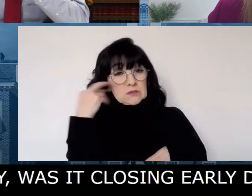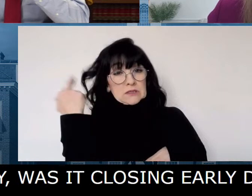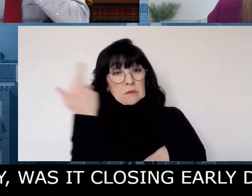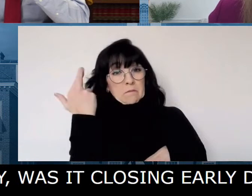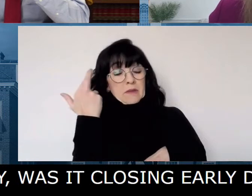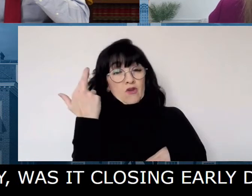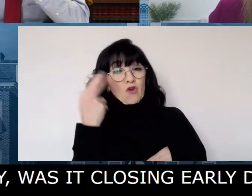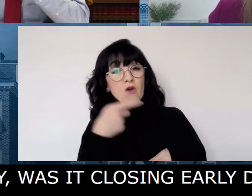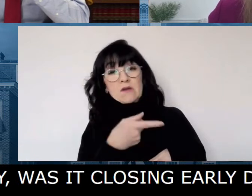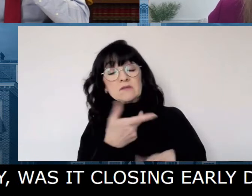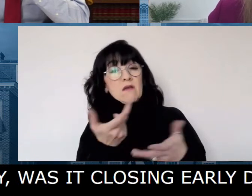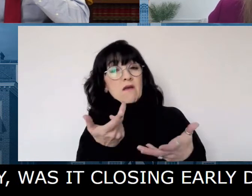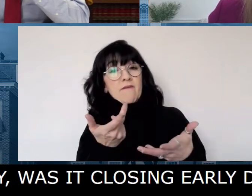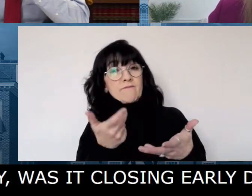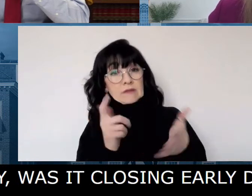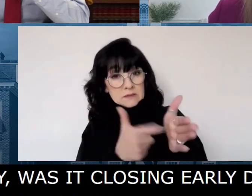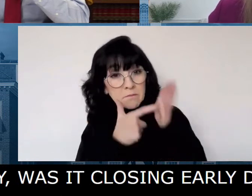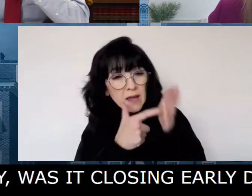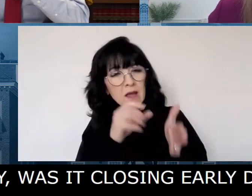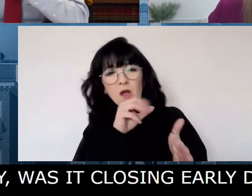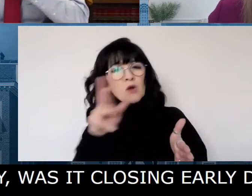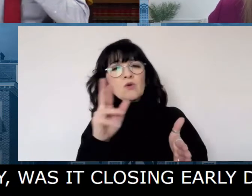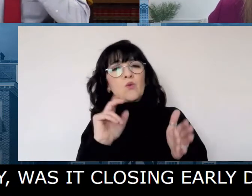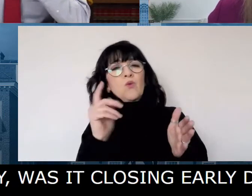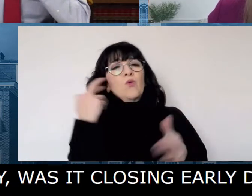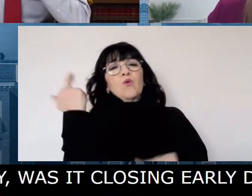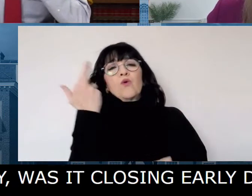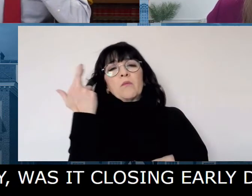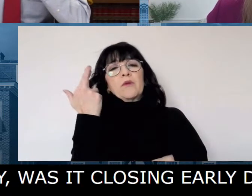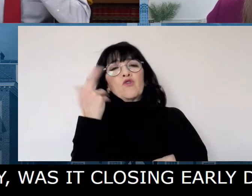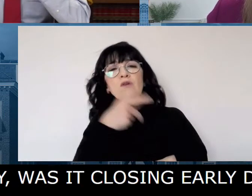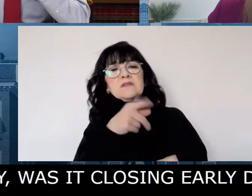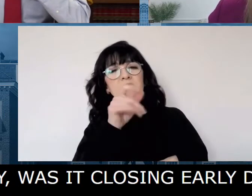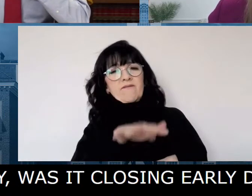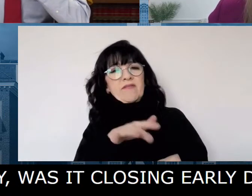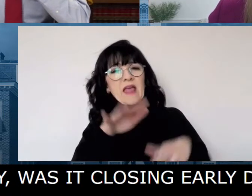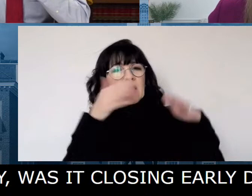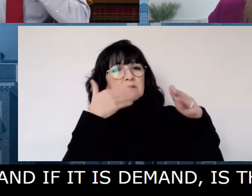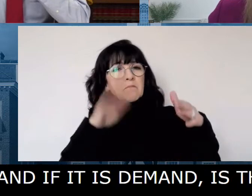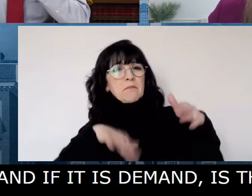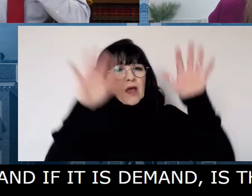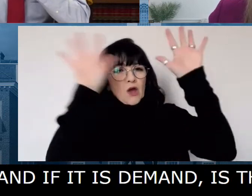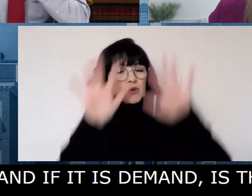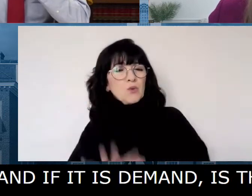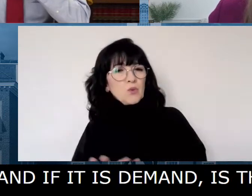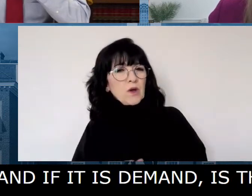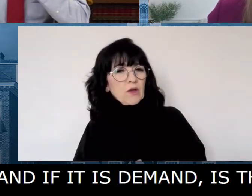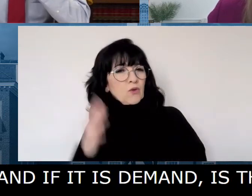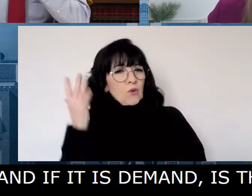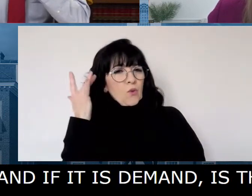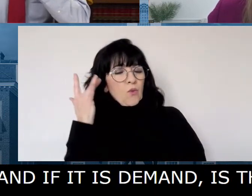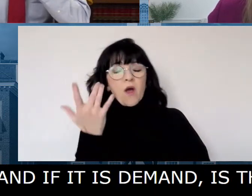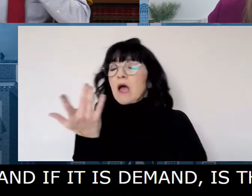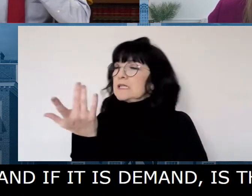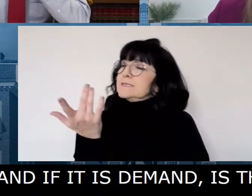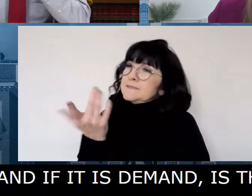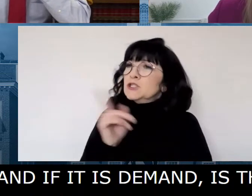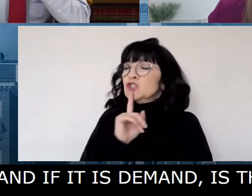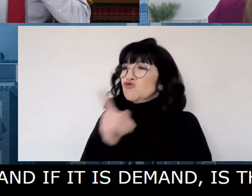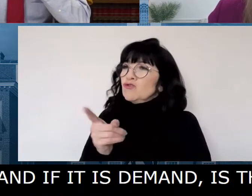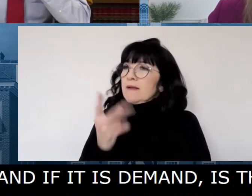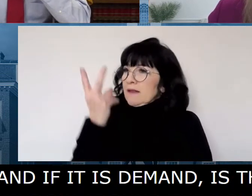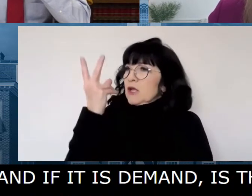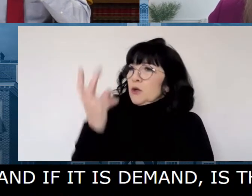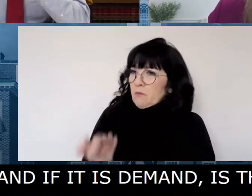for testing was insane? Yeah, I think it was a combination, Meredith, but clearly we missed